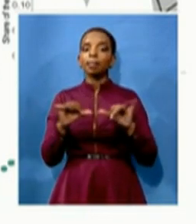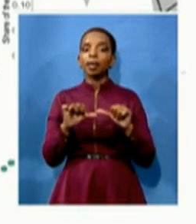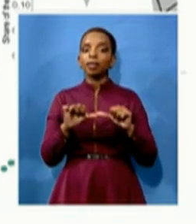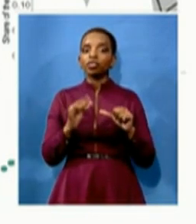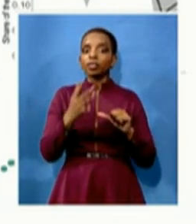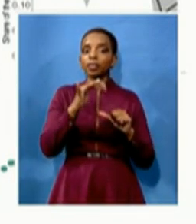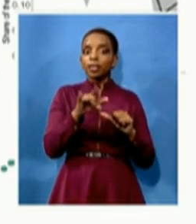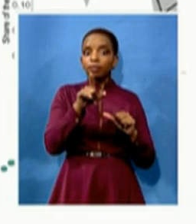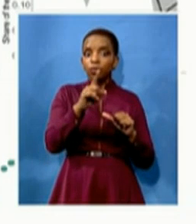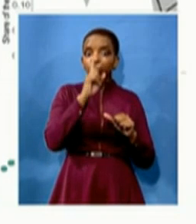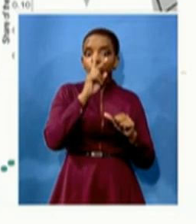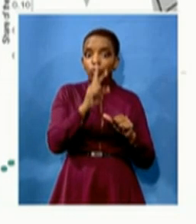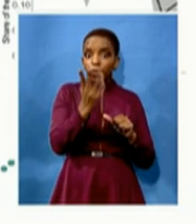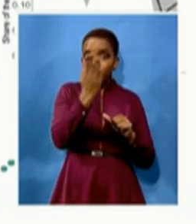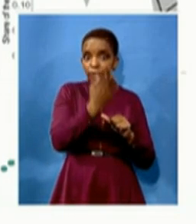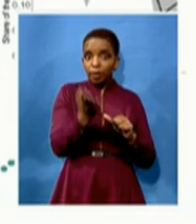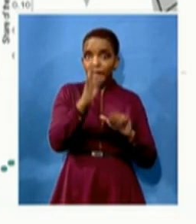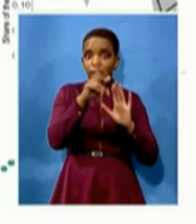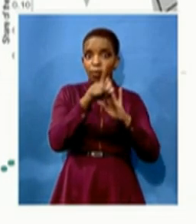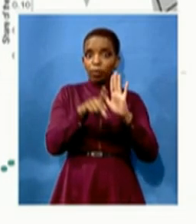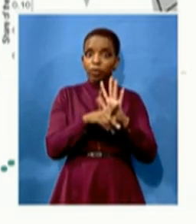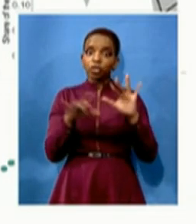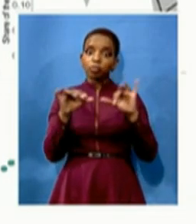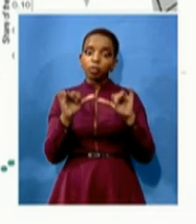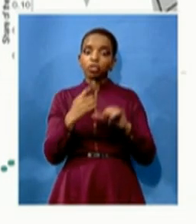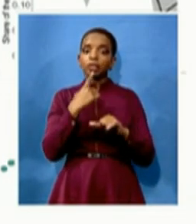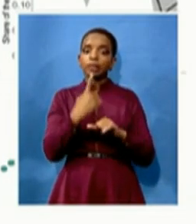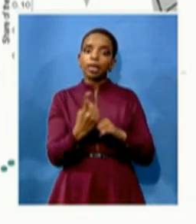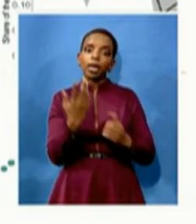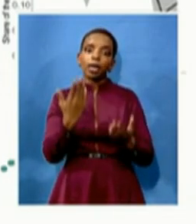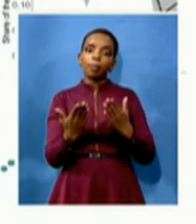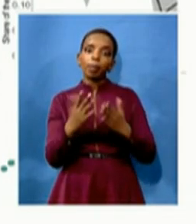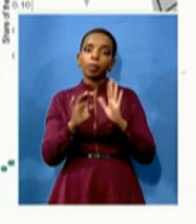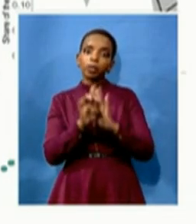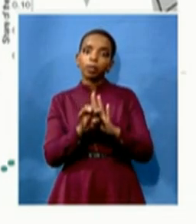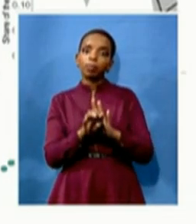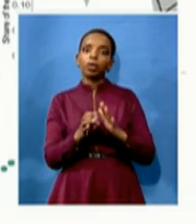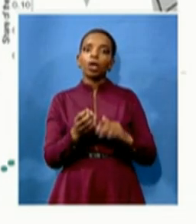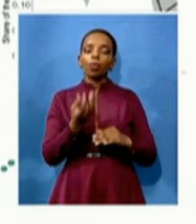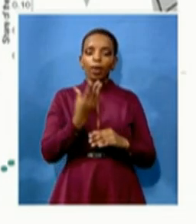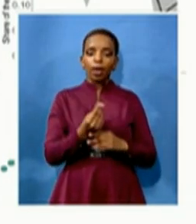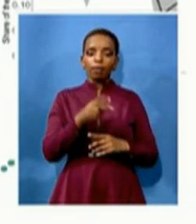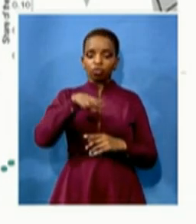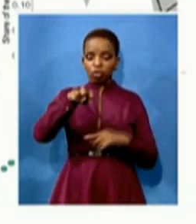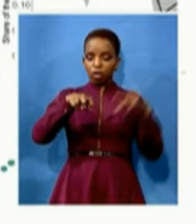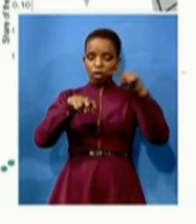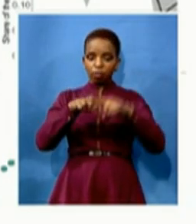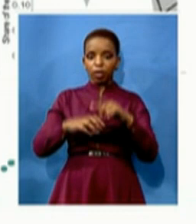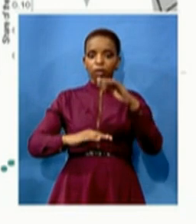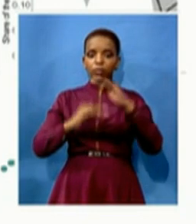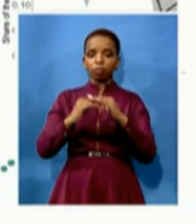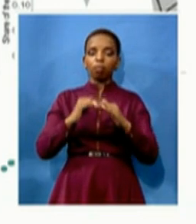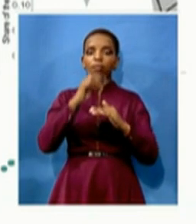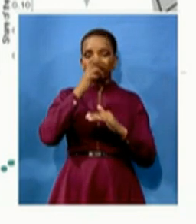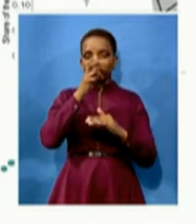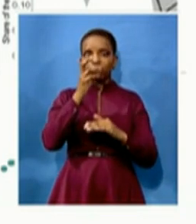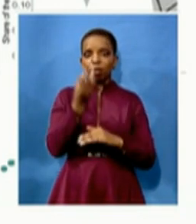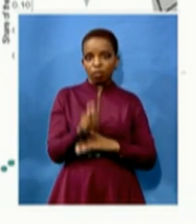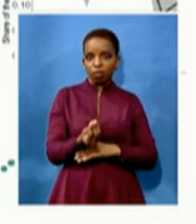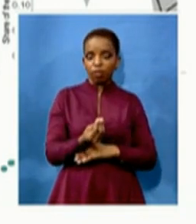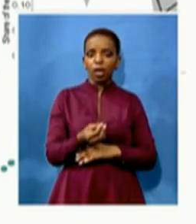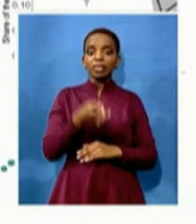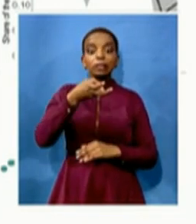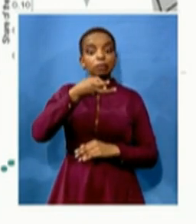for example, we have a travel restriction, how strict is this travel restriction for an individual agent? So do we have